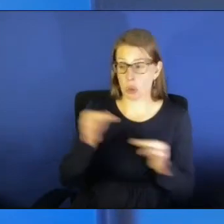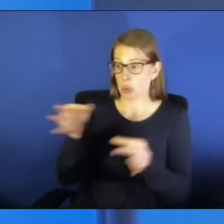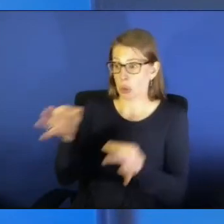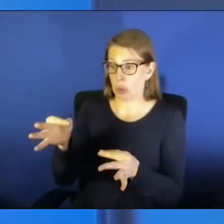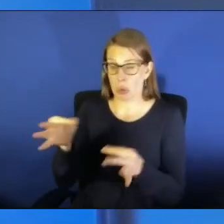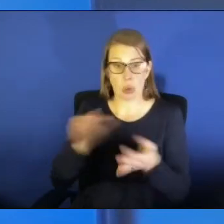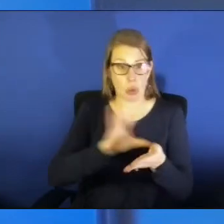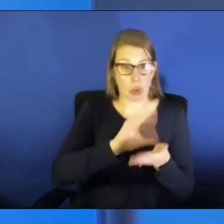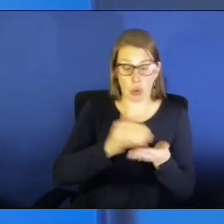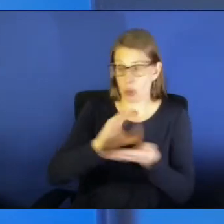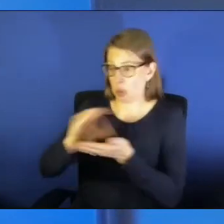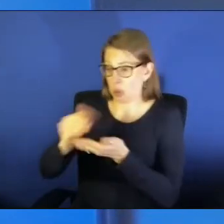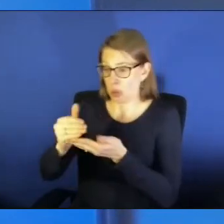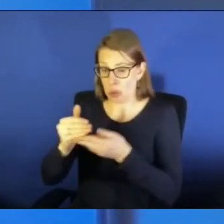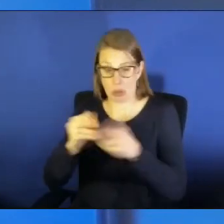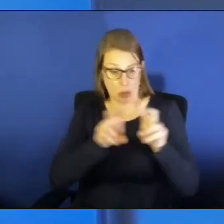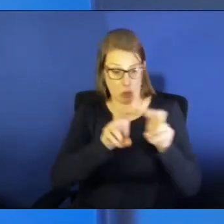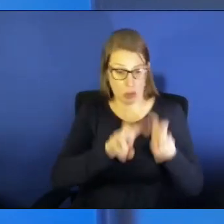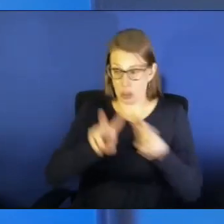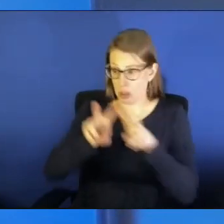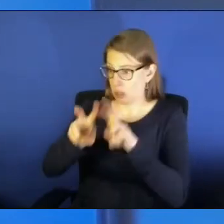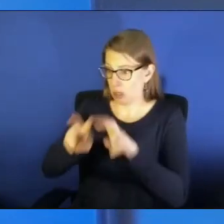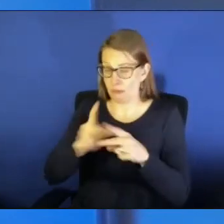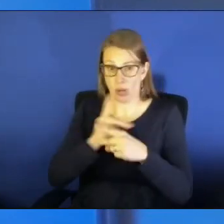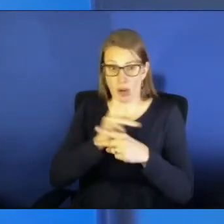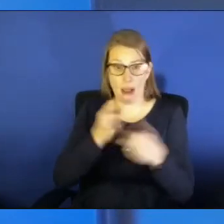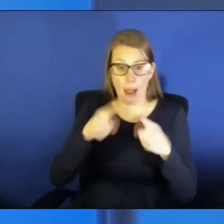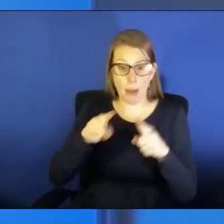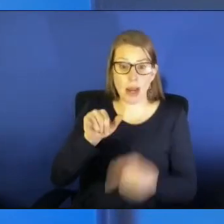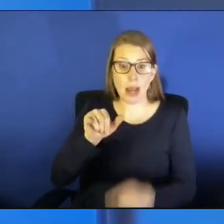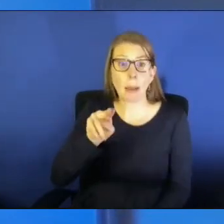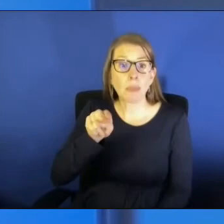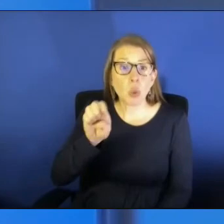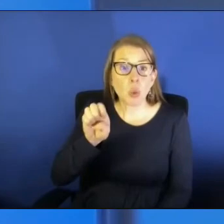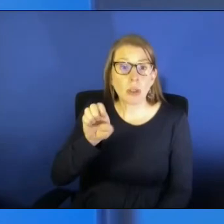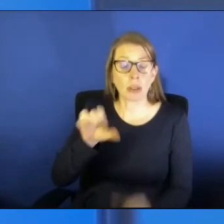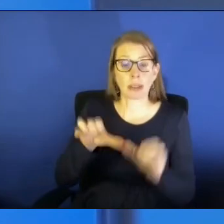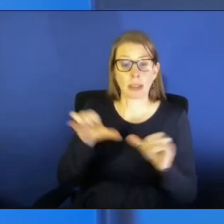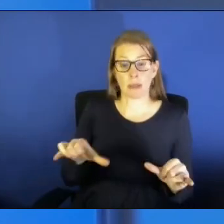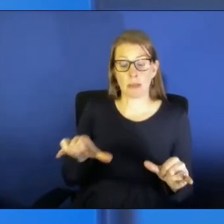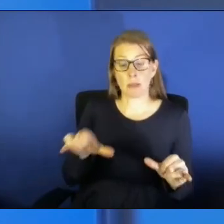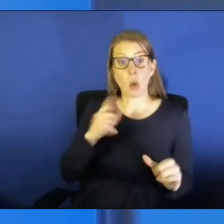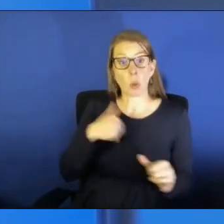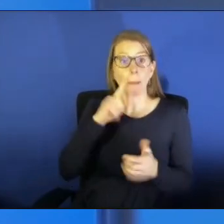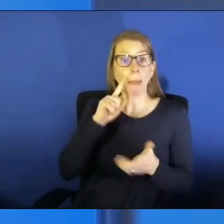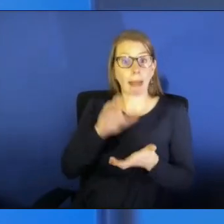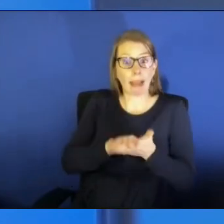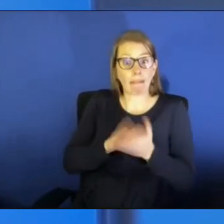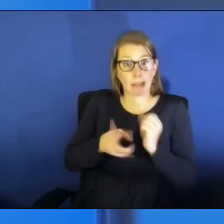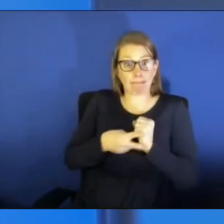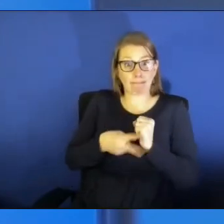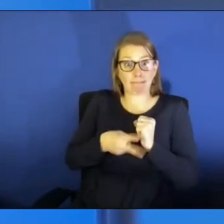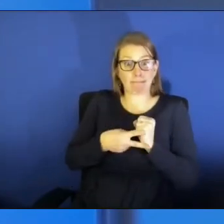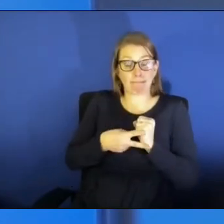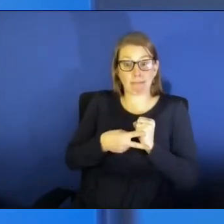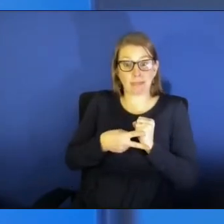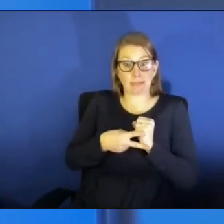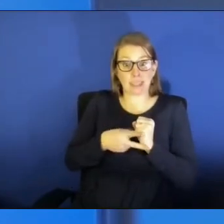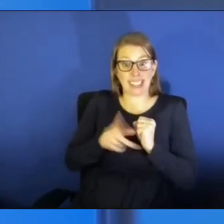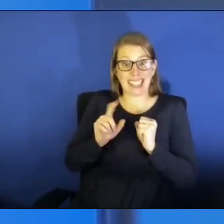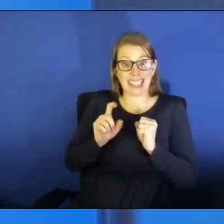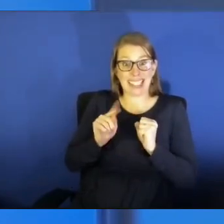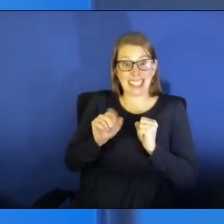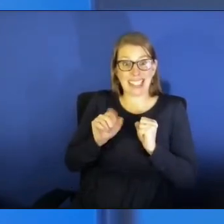immune system. And we believe by keeping the tissue in our specimen bank that we're going to be able